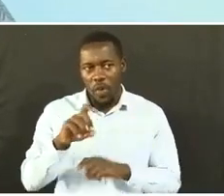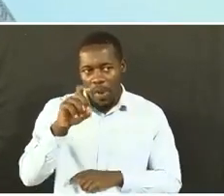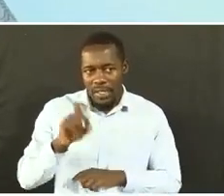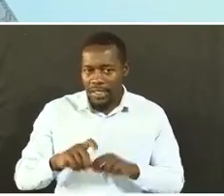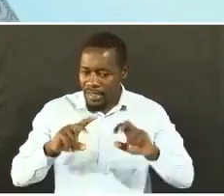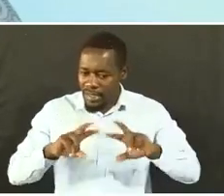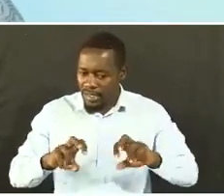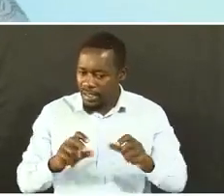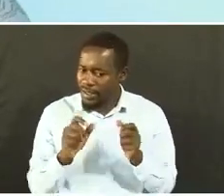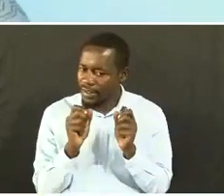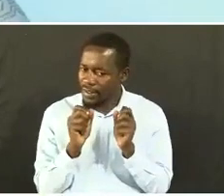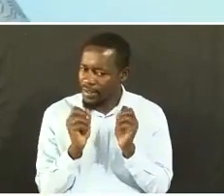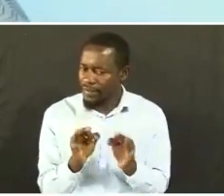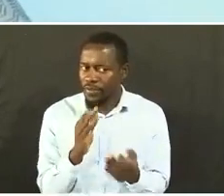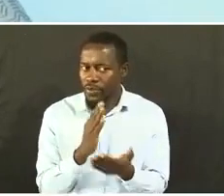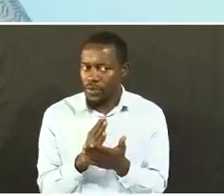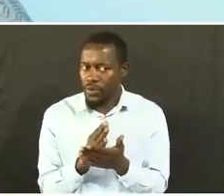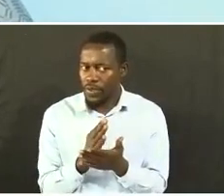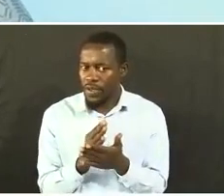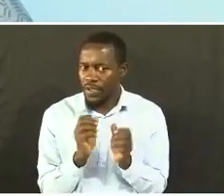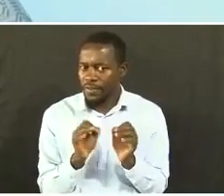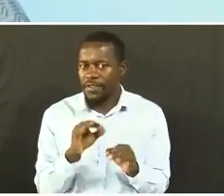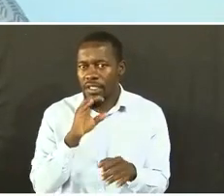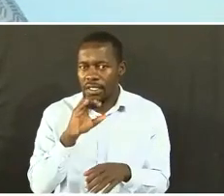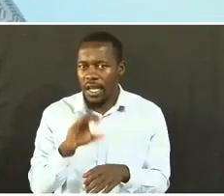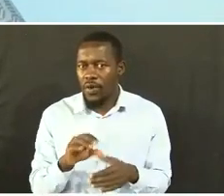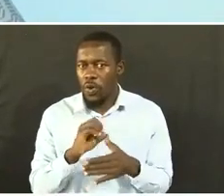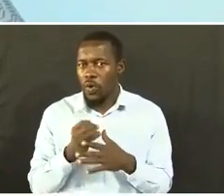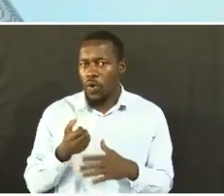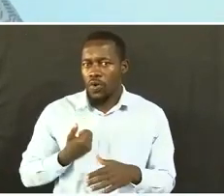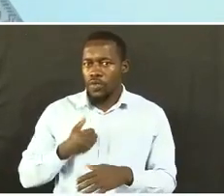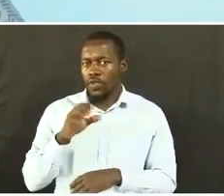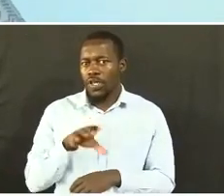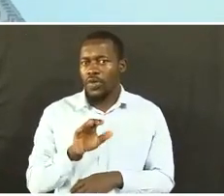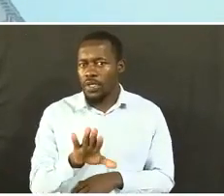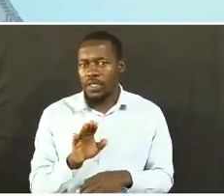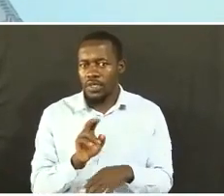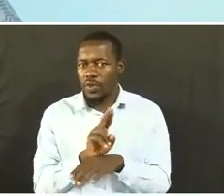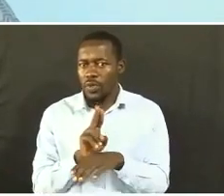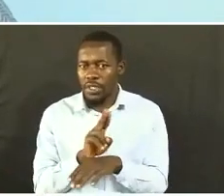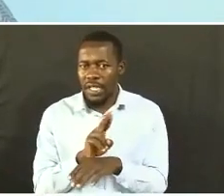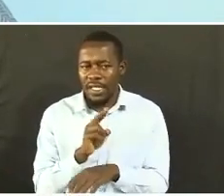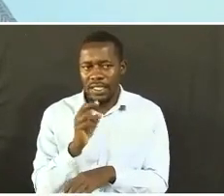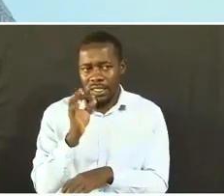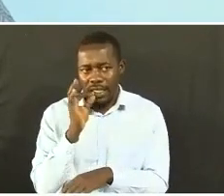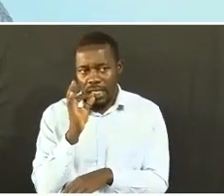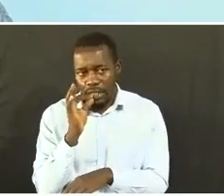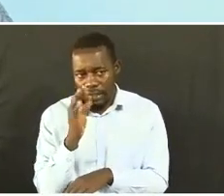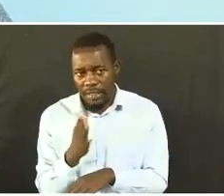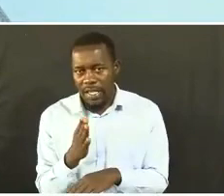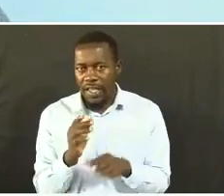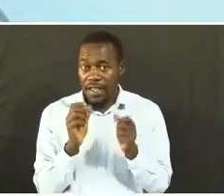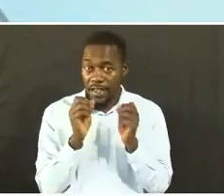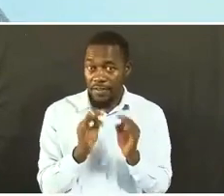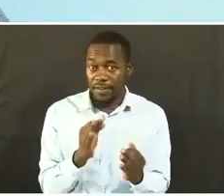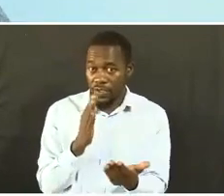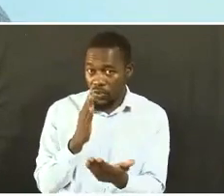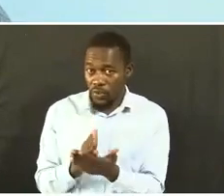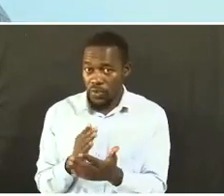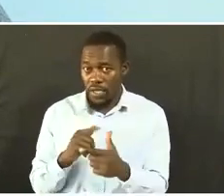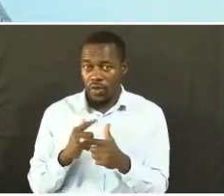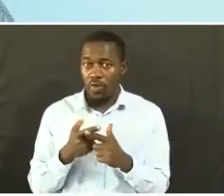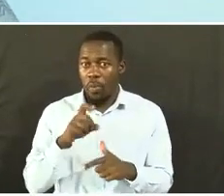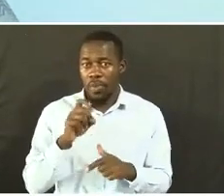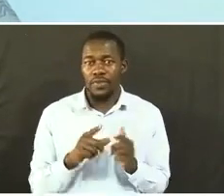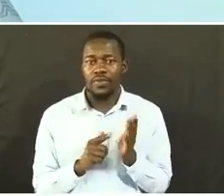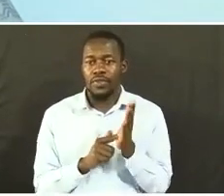true what they could be doing? And if in the process you confirm, then you have to show, you have to show love. You have to make your child